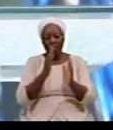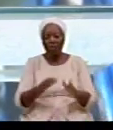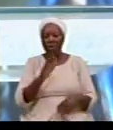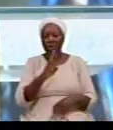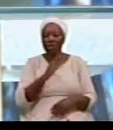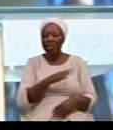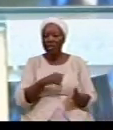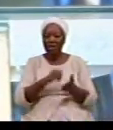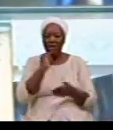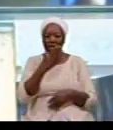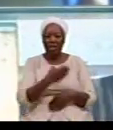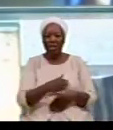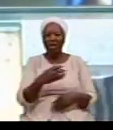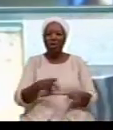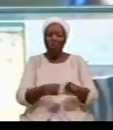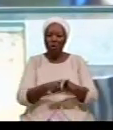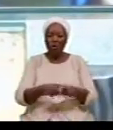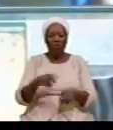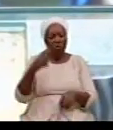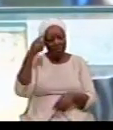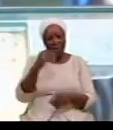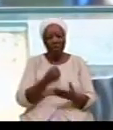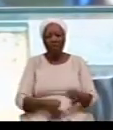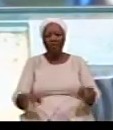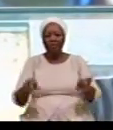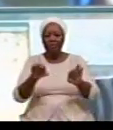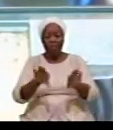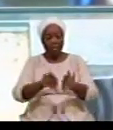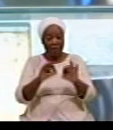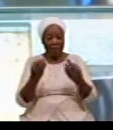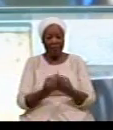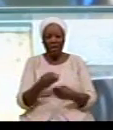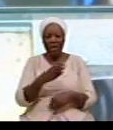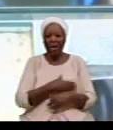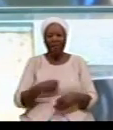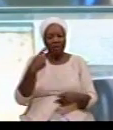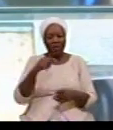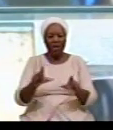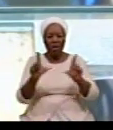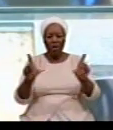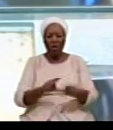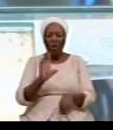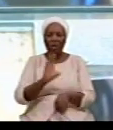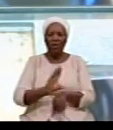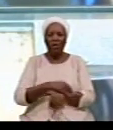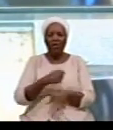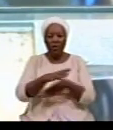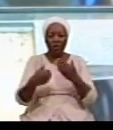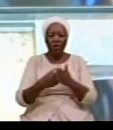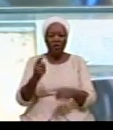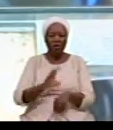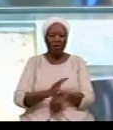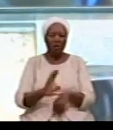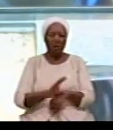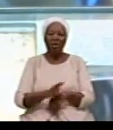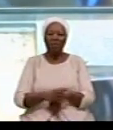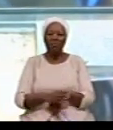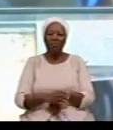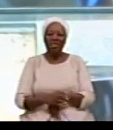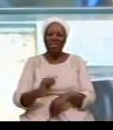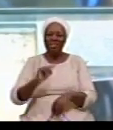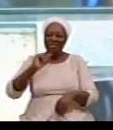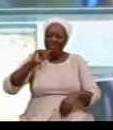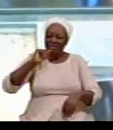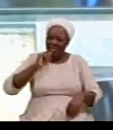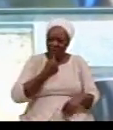for even a family. And sometimes it's there for a local church and for the old church. Adverse